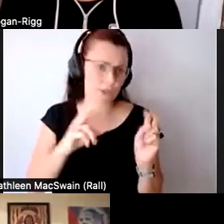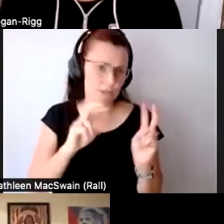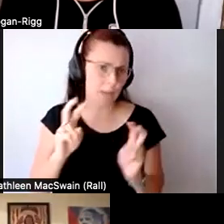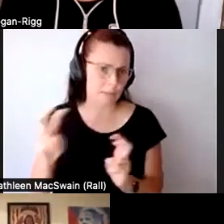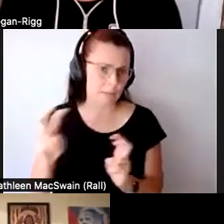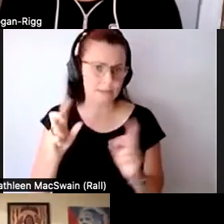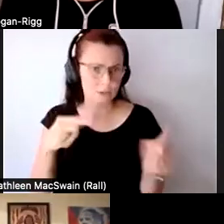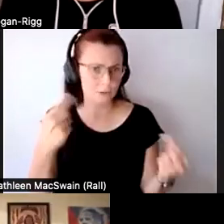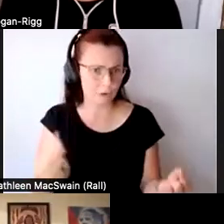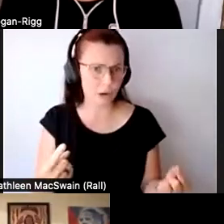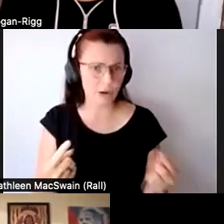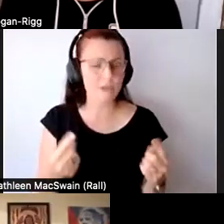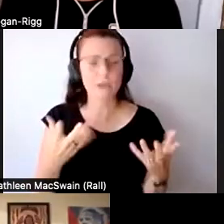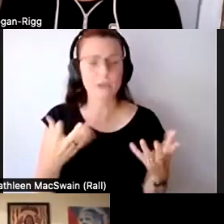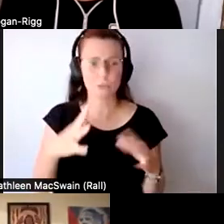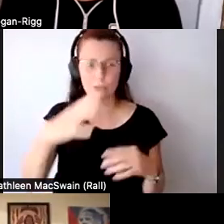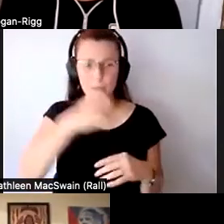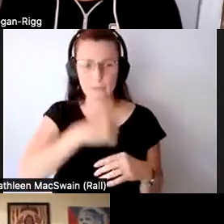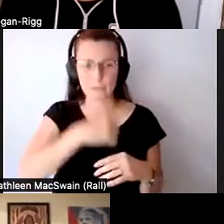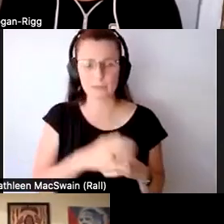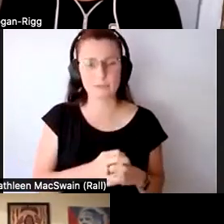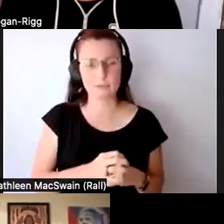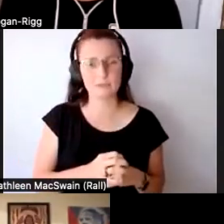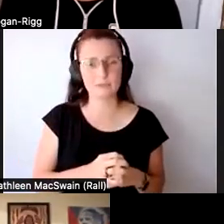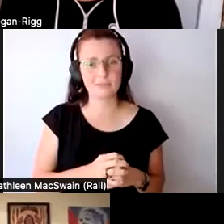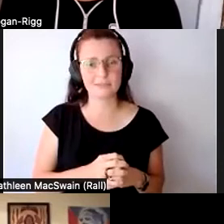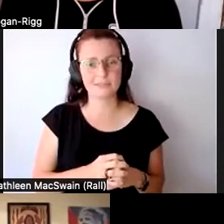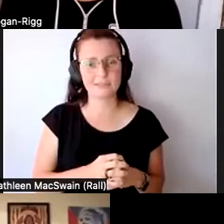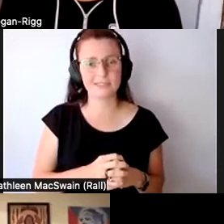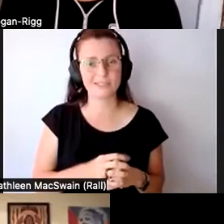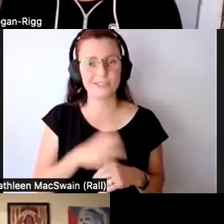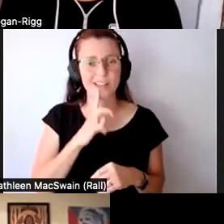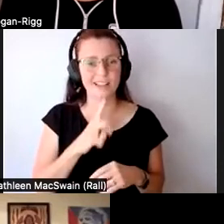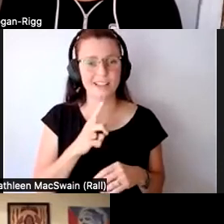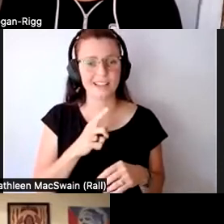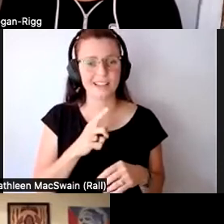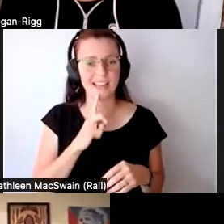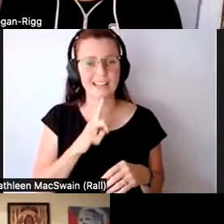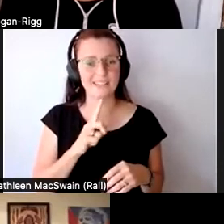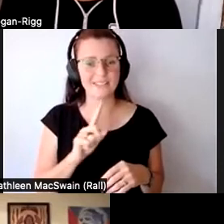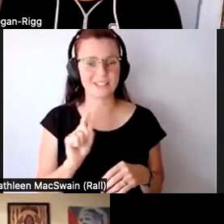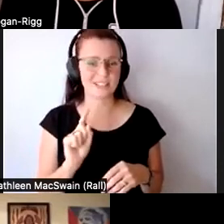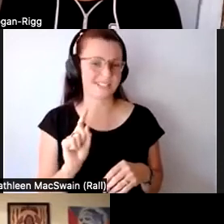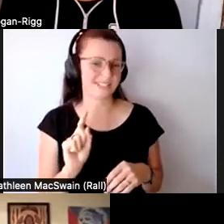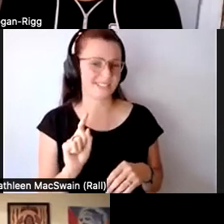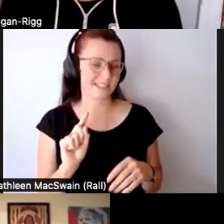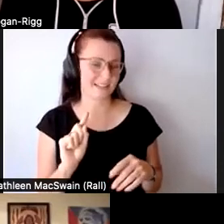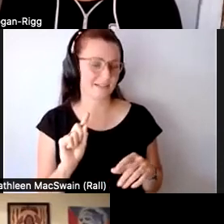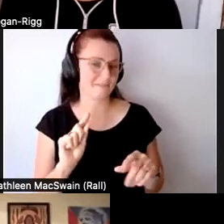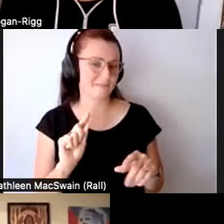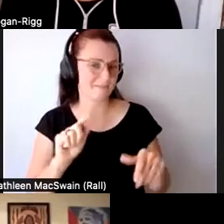of turn the tables on our MC, Carl Sortino.